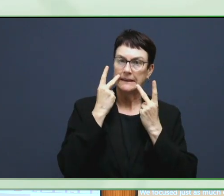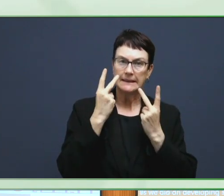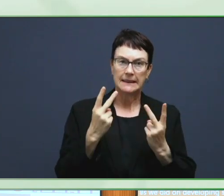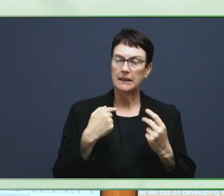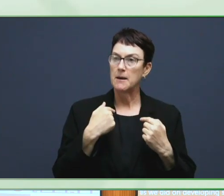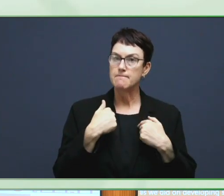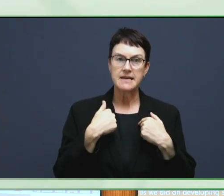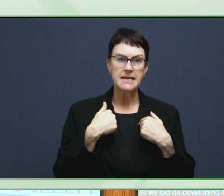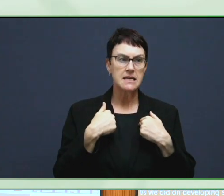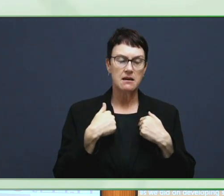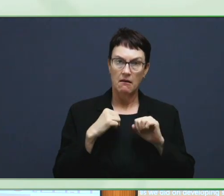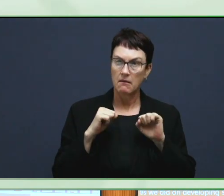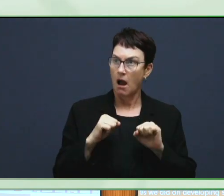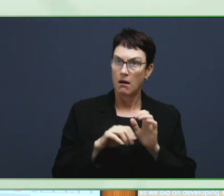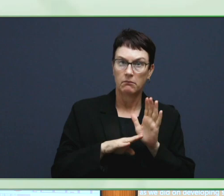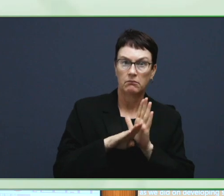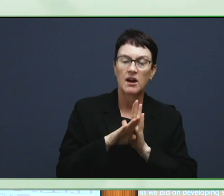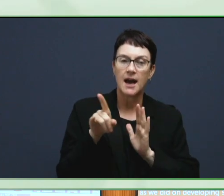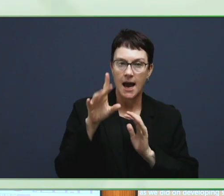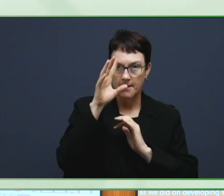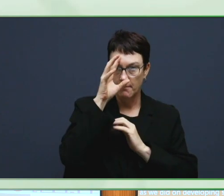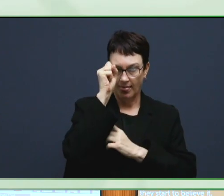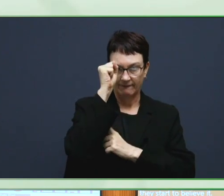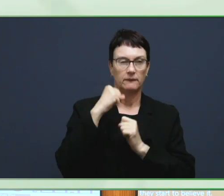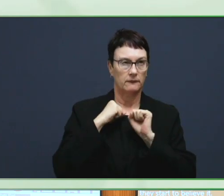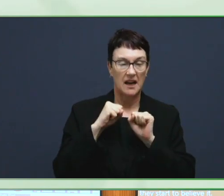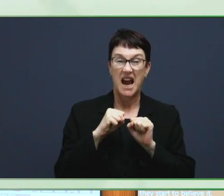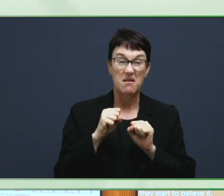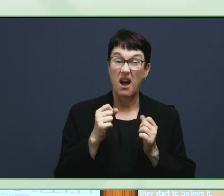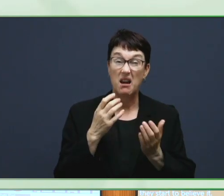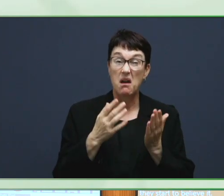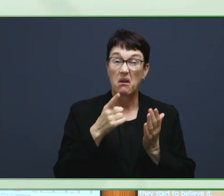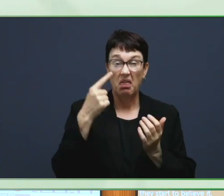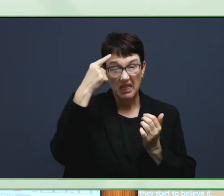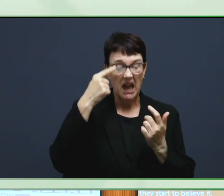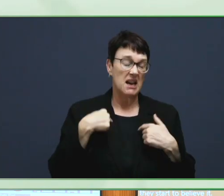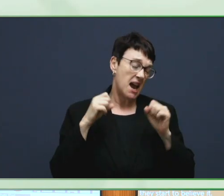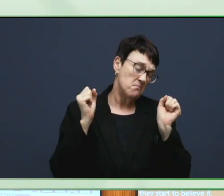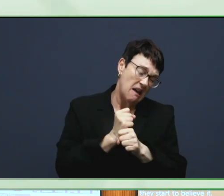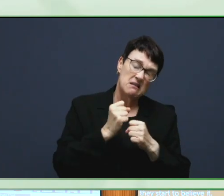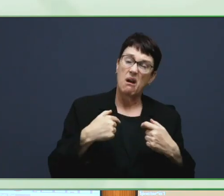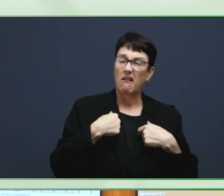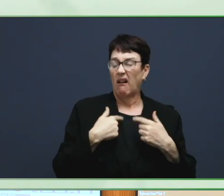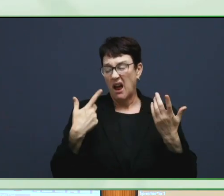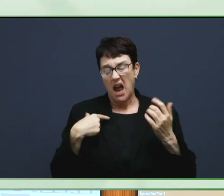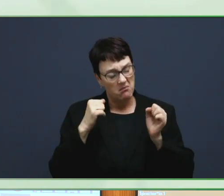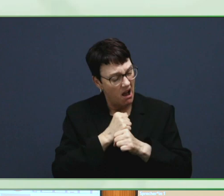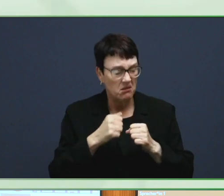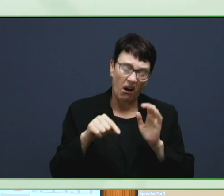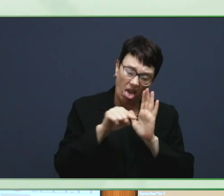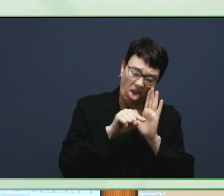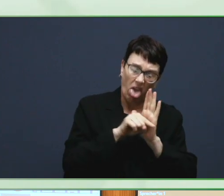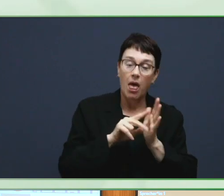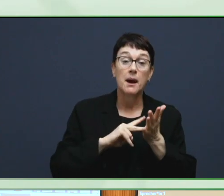it. Our first challenge was to erase these limitations, limiting belief, and instill a leadership mindset, one